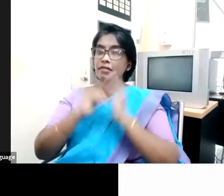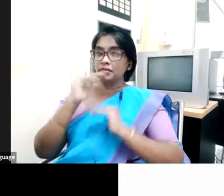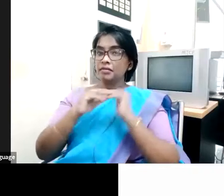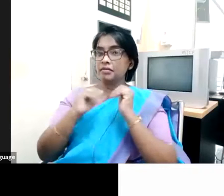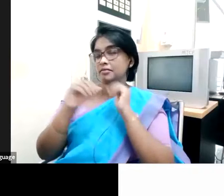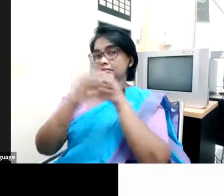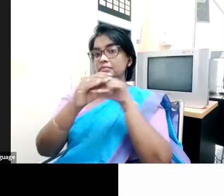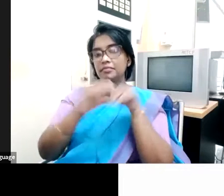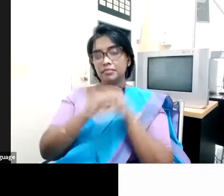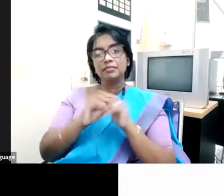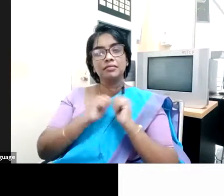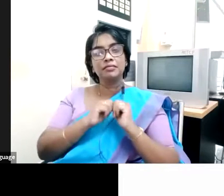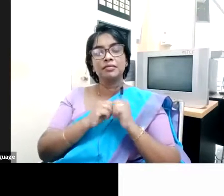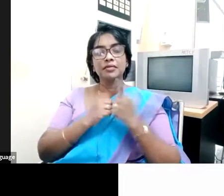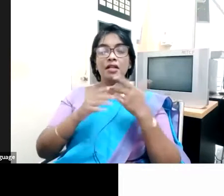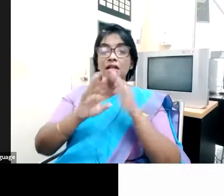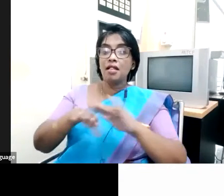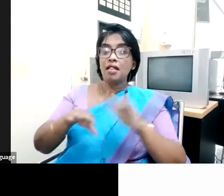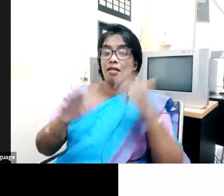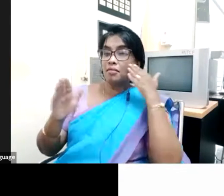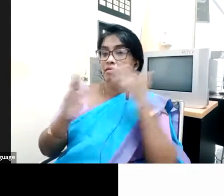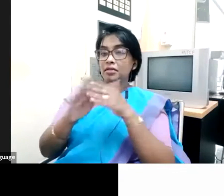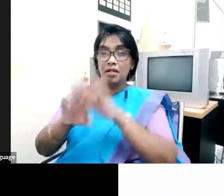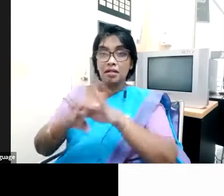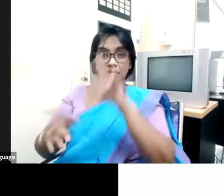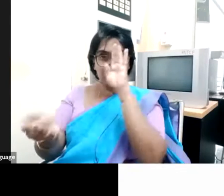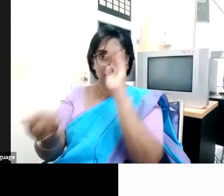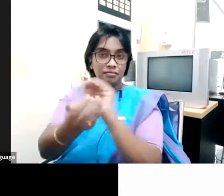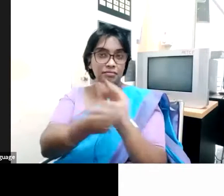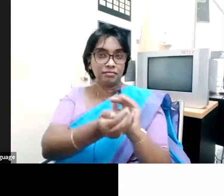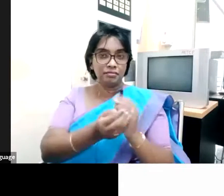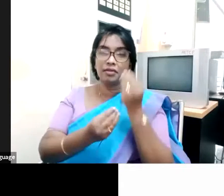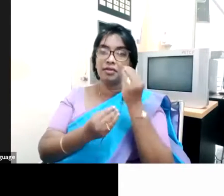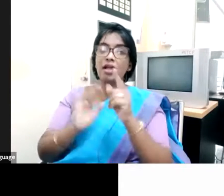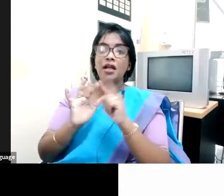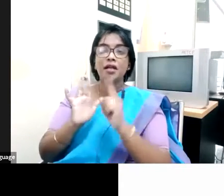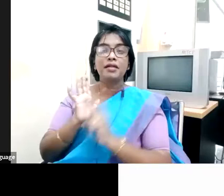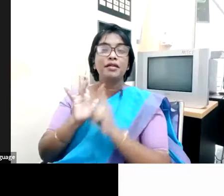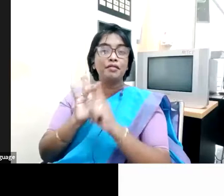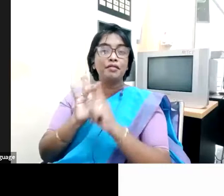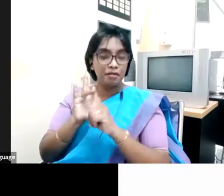of focus among ILO's actions in the country,